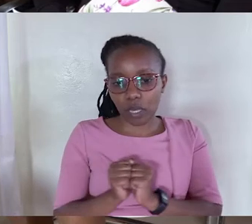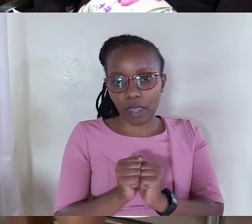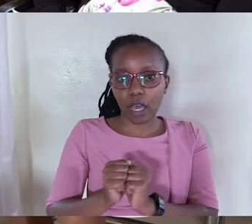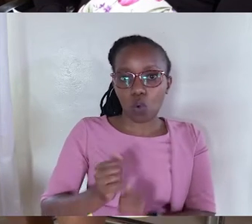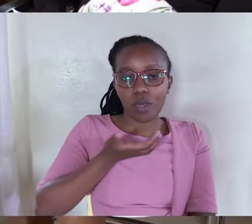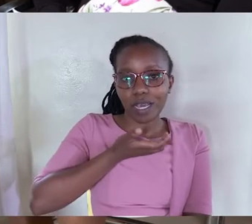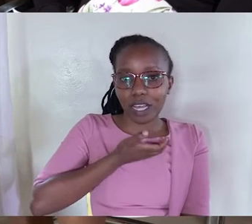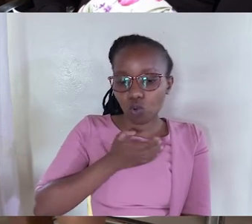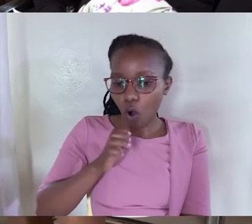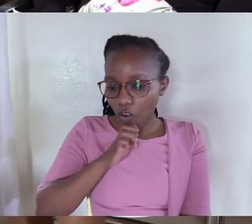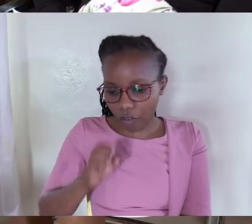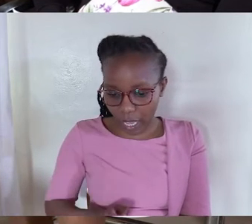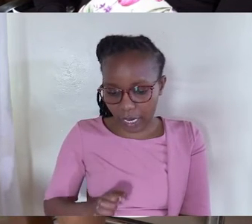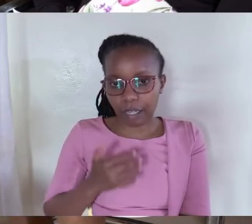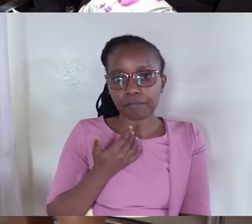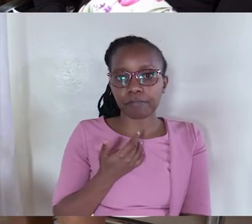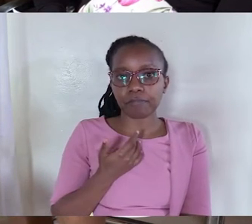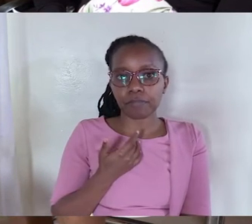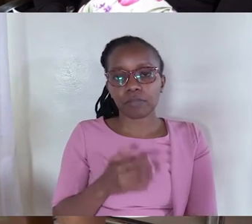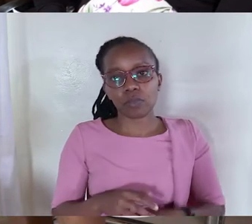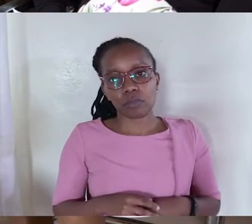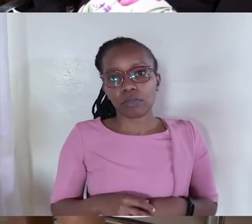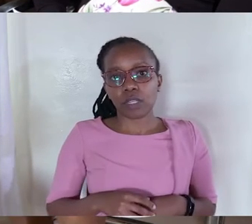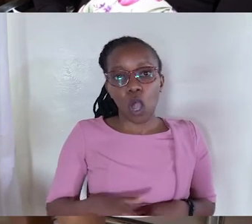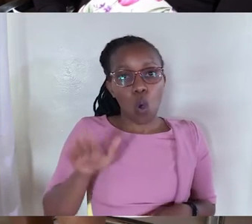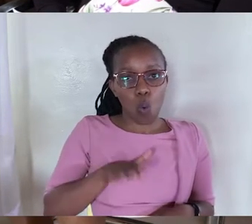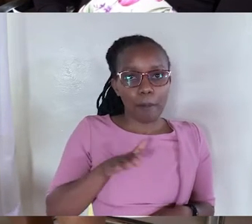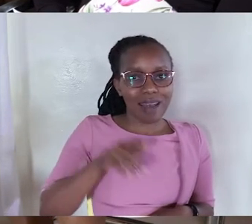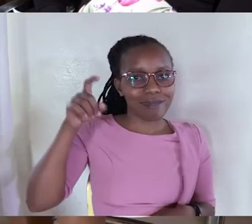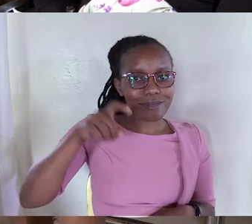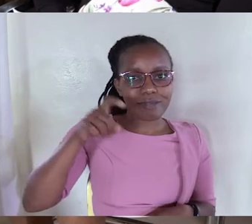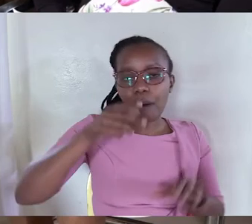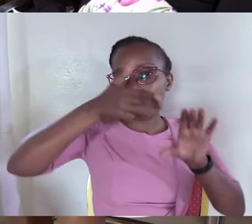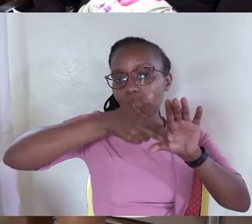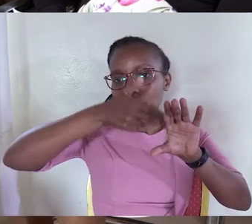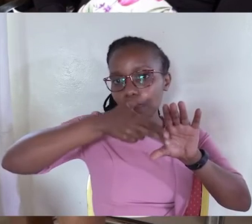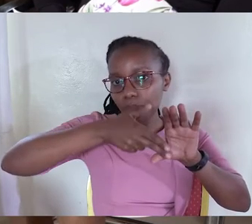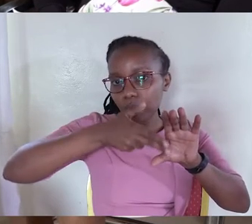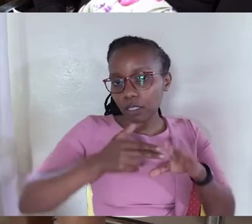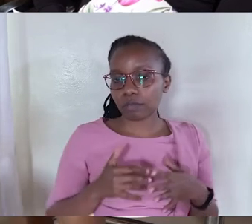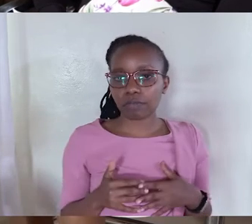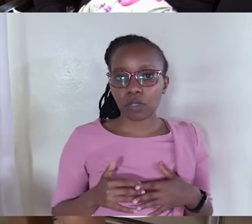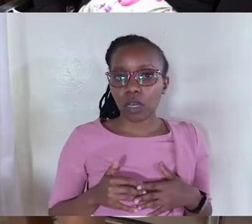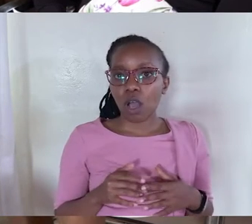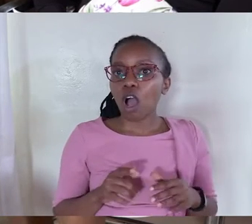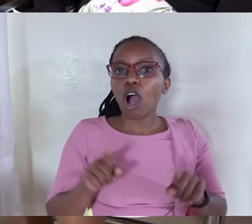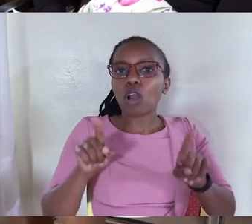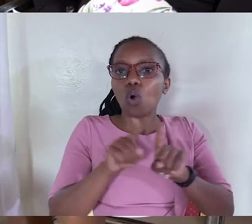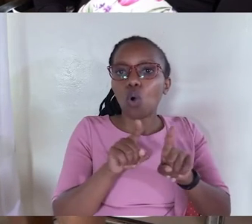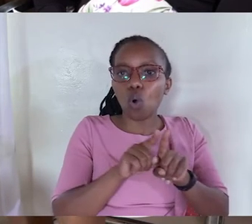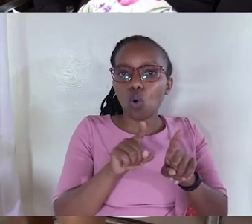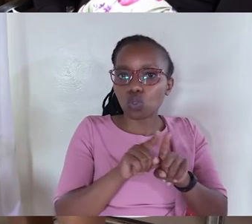Elders in these counties to demystify the need for women participation in all spheres and also to do away